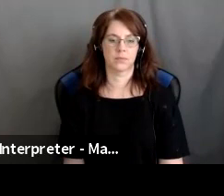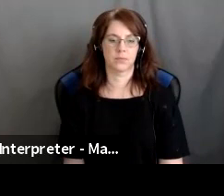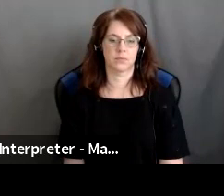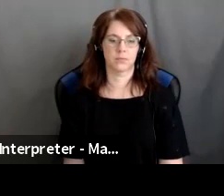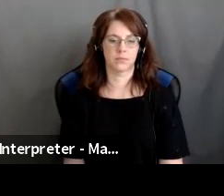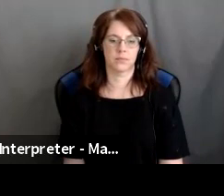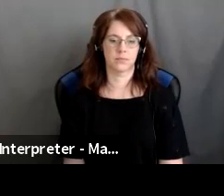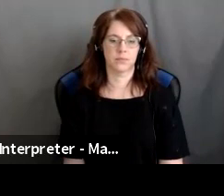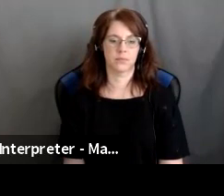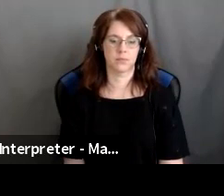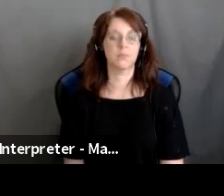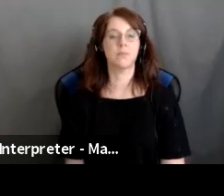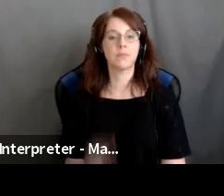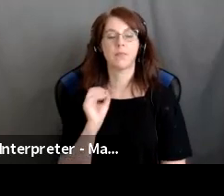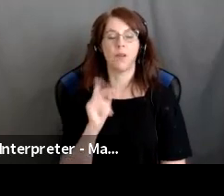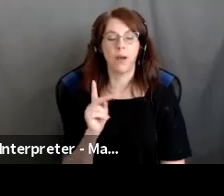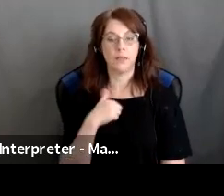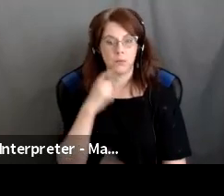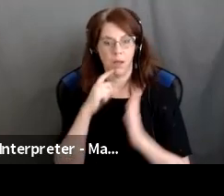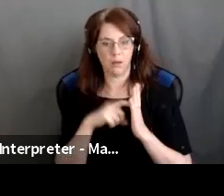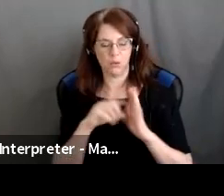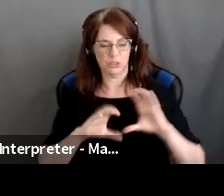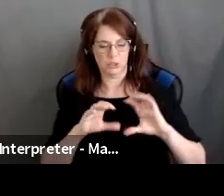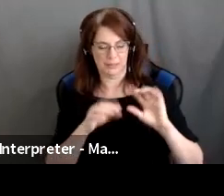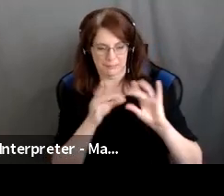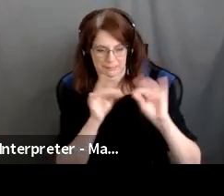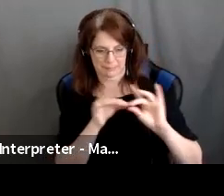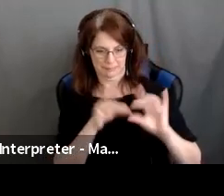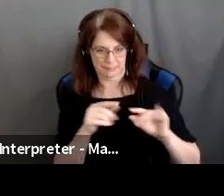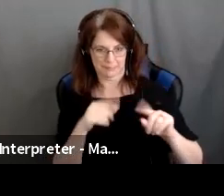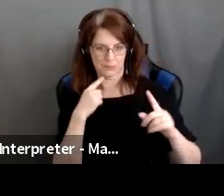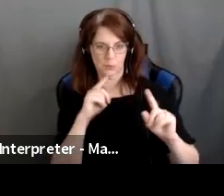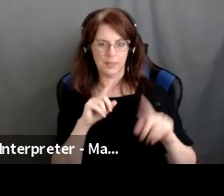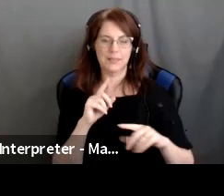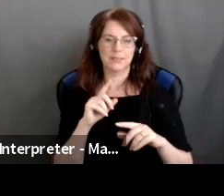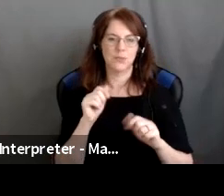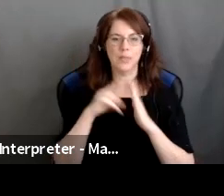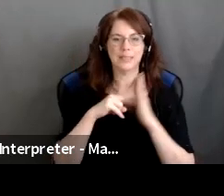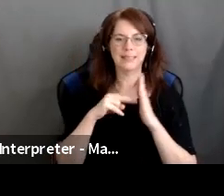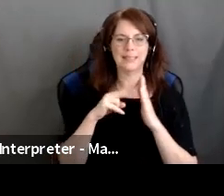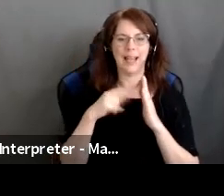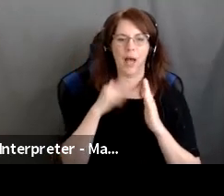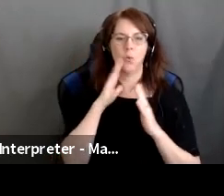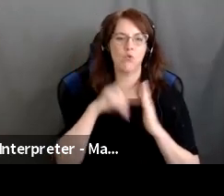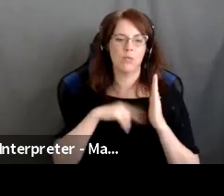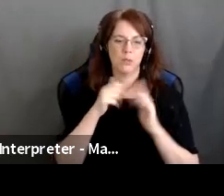Okay. So what I'm seeing on the chat, so I can read it so it's accessible for everybody to see, is